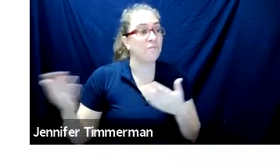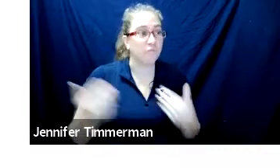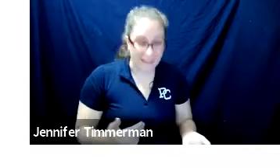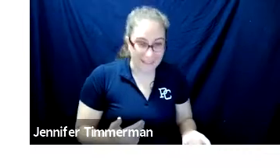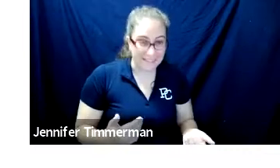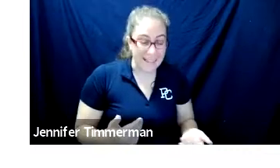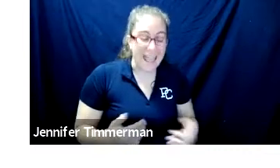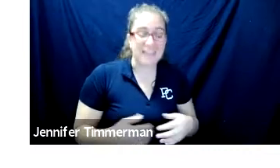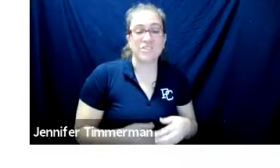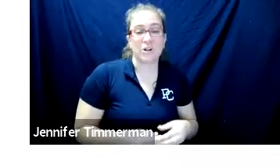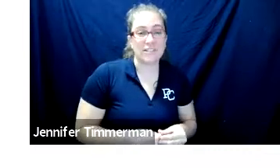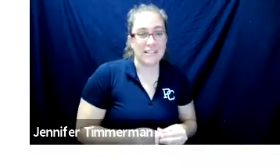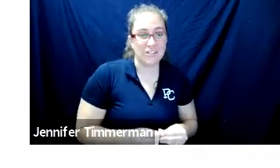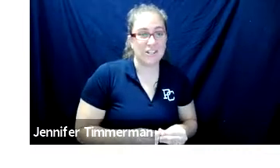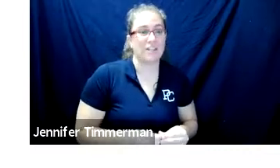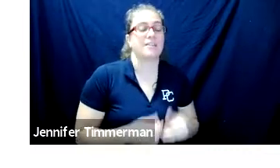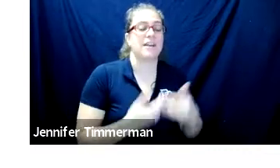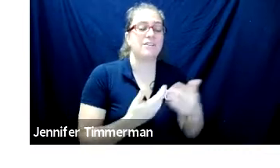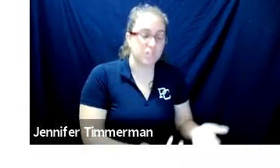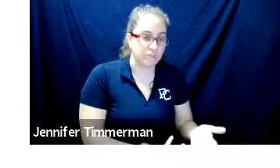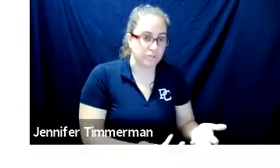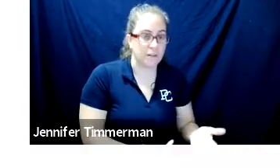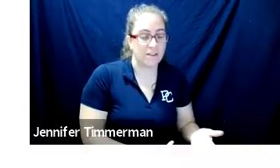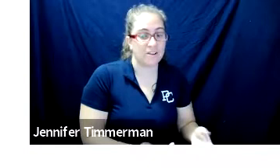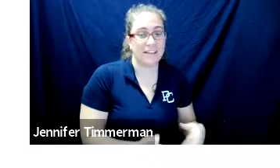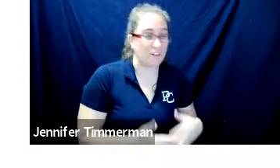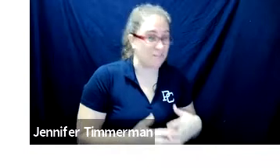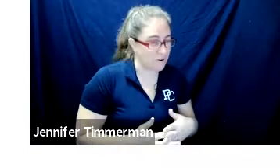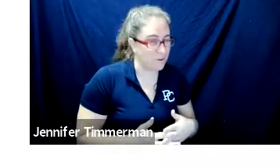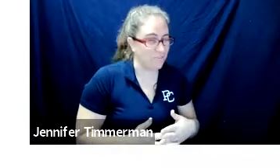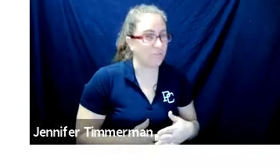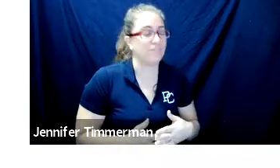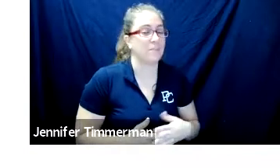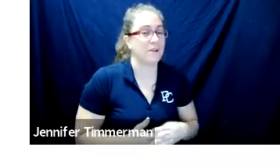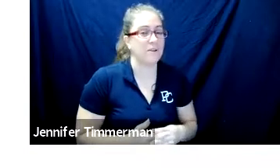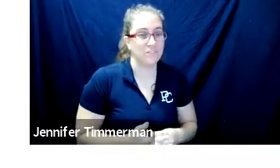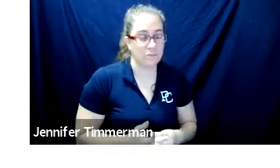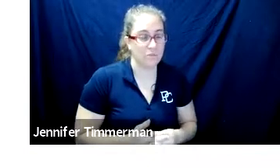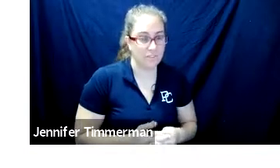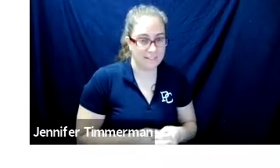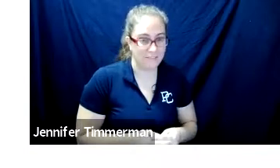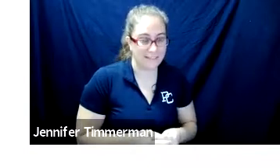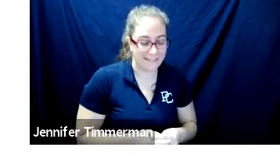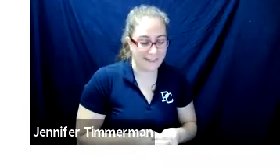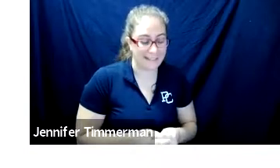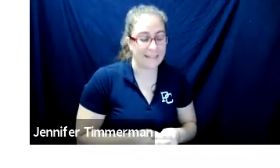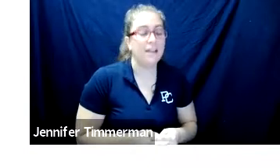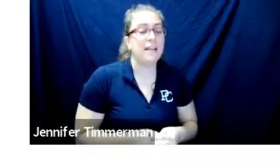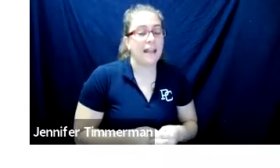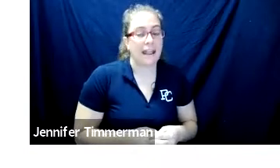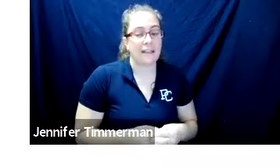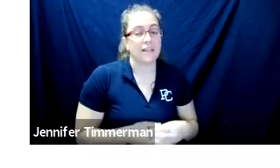from France and started teaching deaf children in America in our very first American school for the deaf in